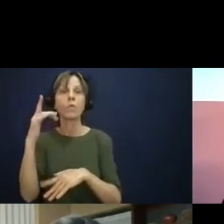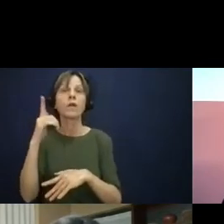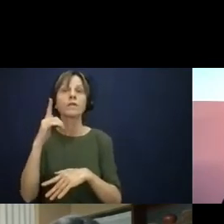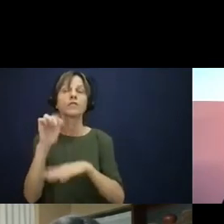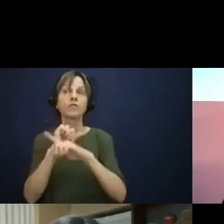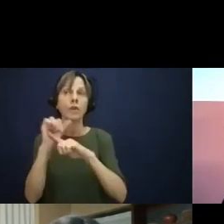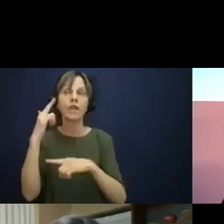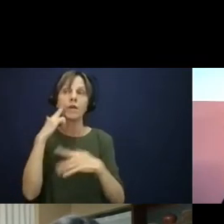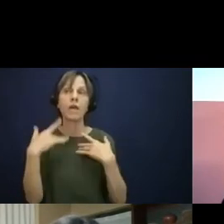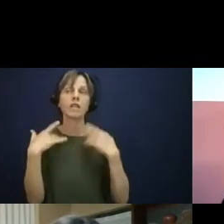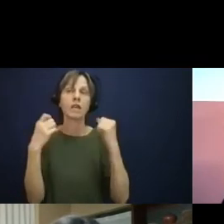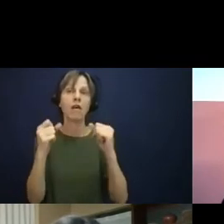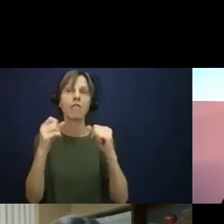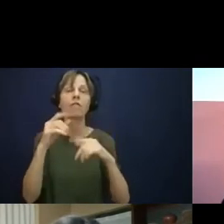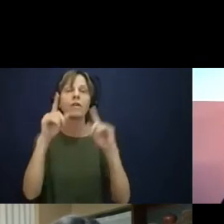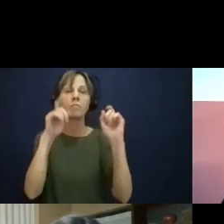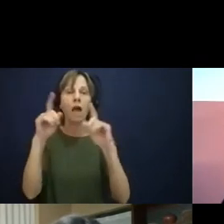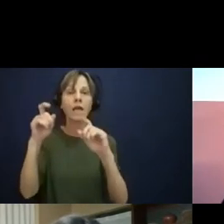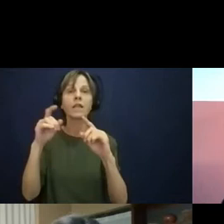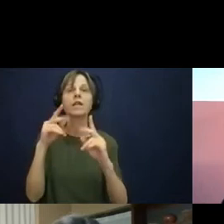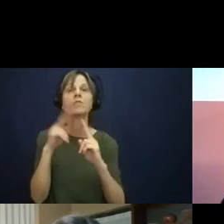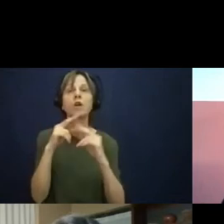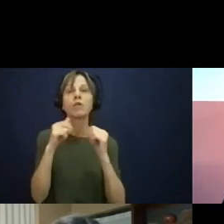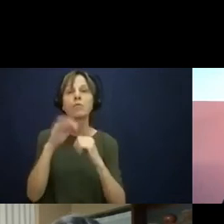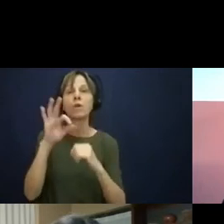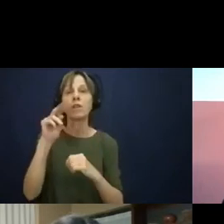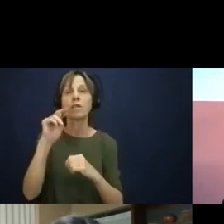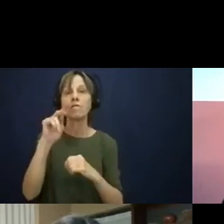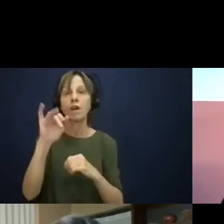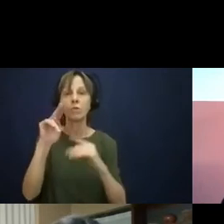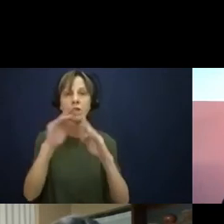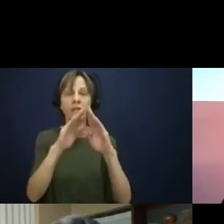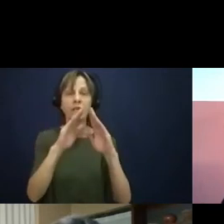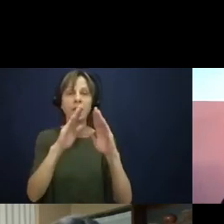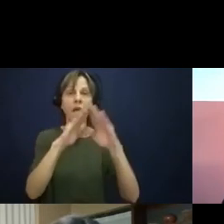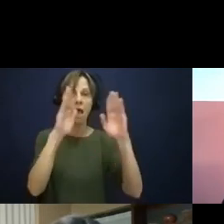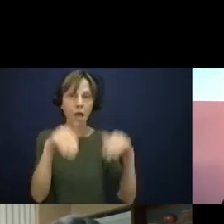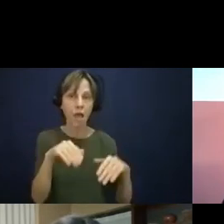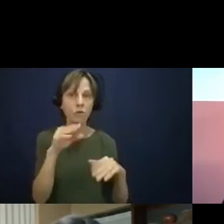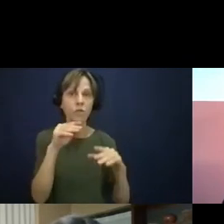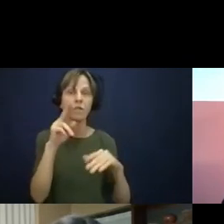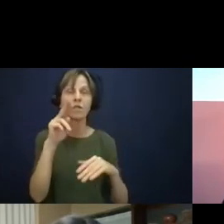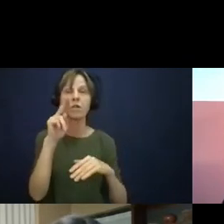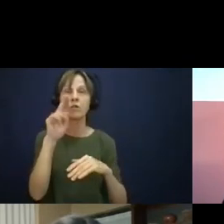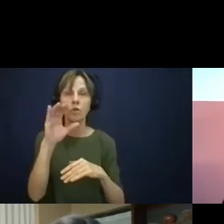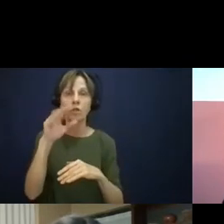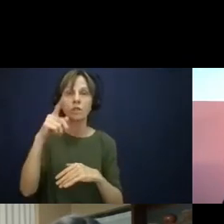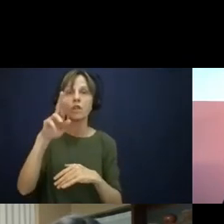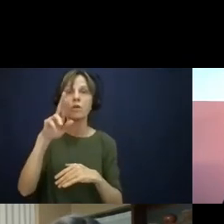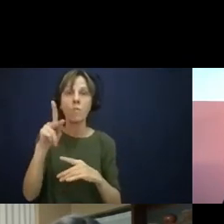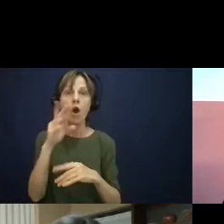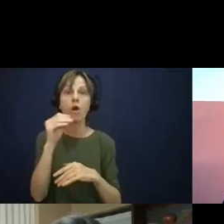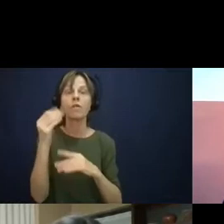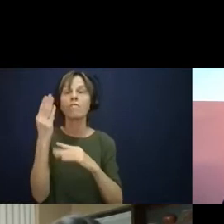Fountain House, New York City Parks, and Fort Greene Park Conservancy to divert people in crisis in the park from the criminal legal system